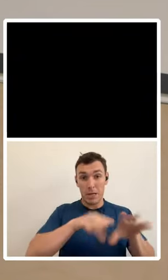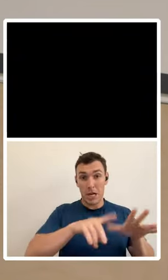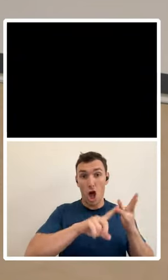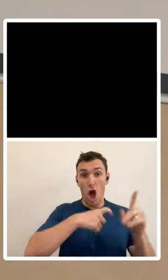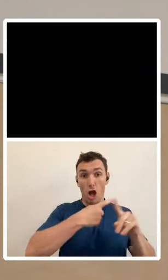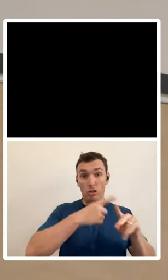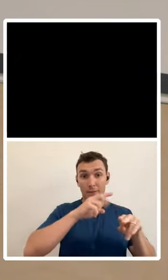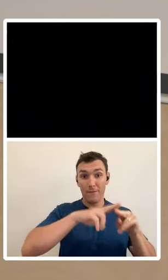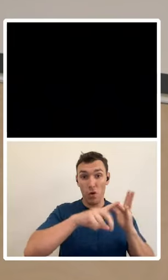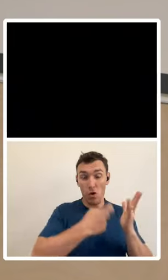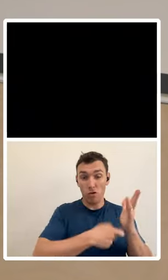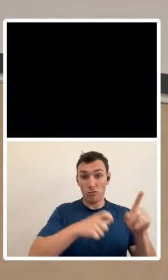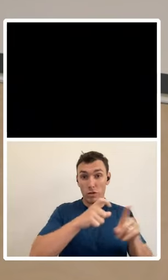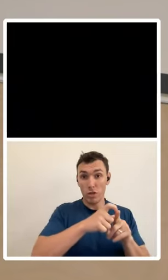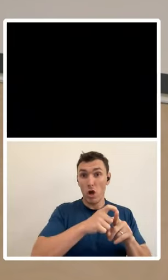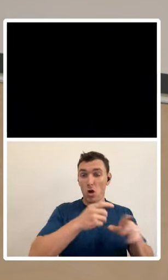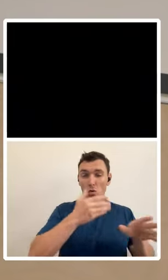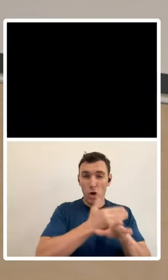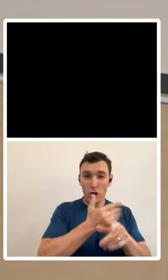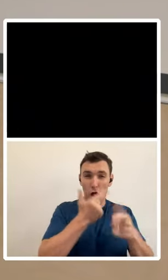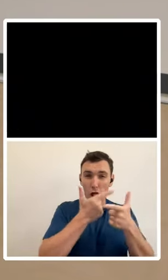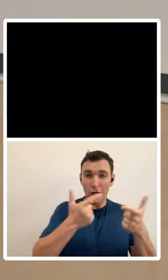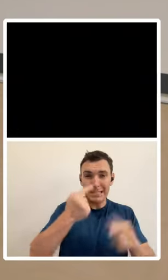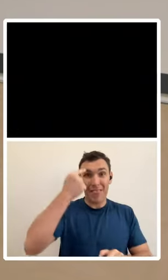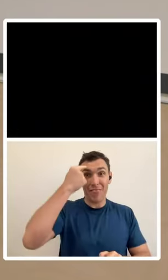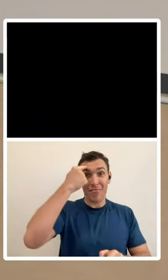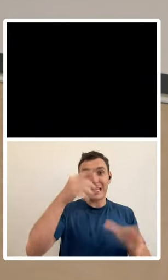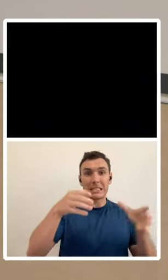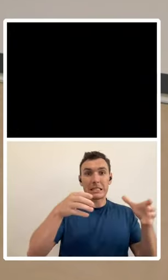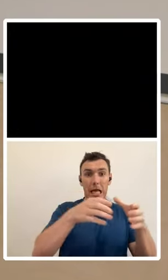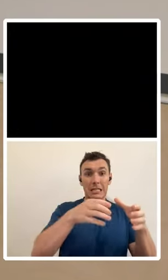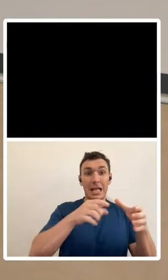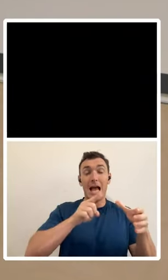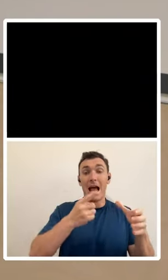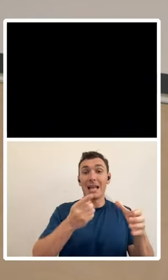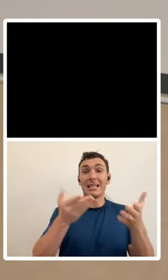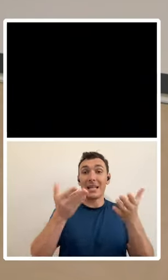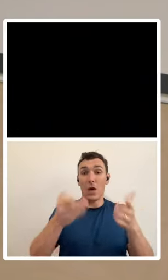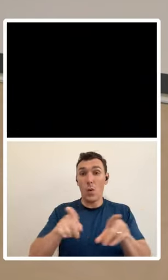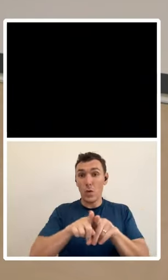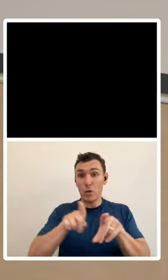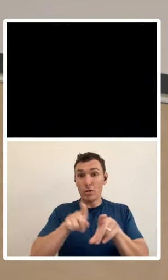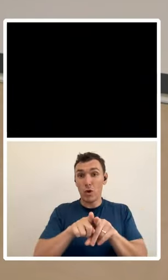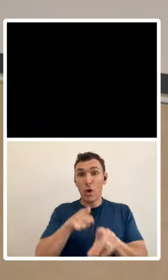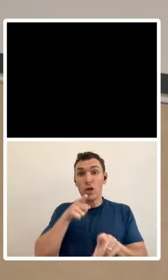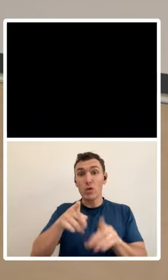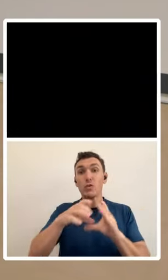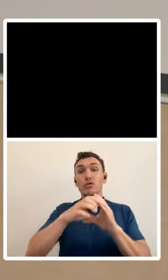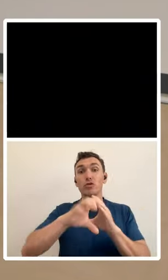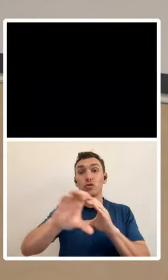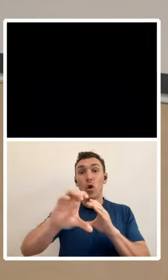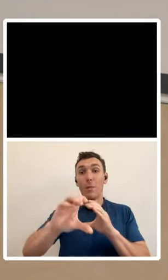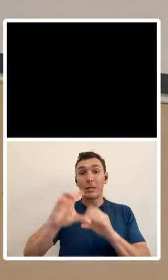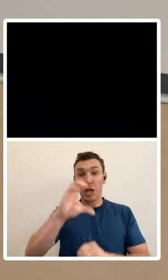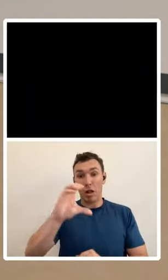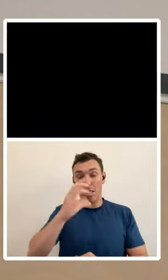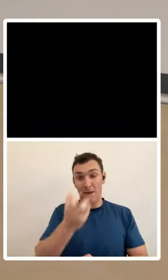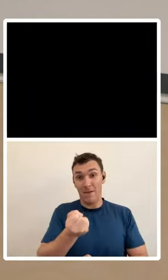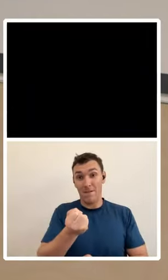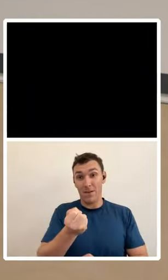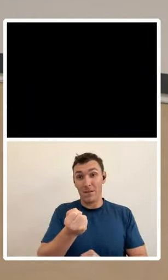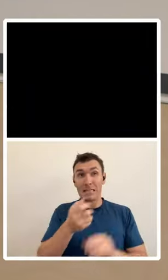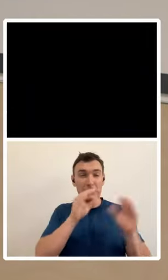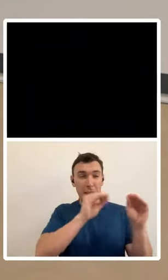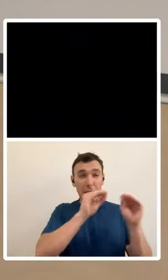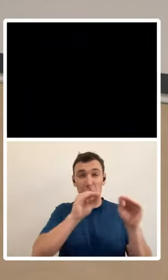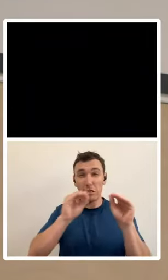a YouTube channel, Gary's Economics, which is teaching people about real-world economics. I have to say, having read his book, it's a